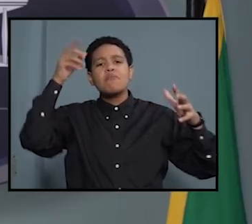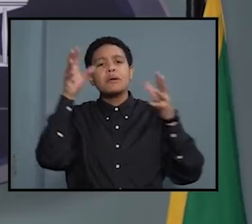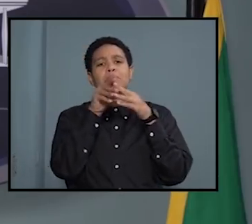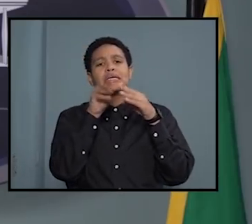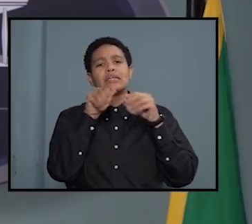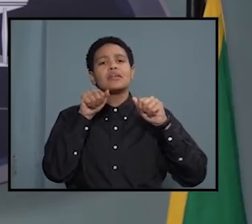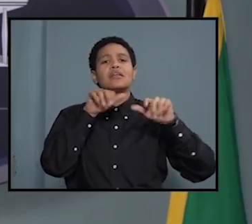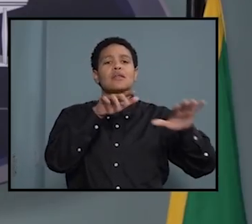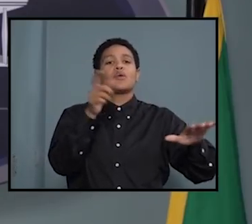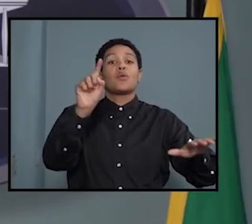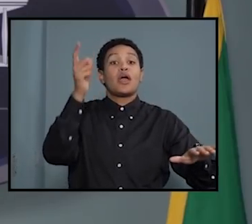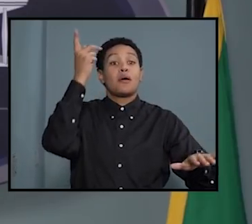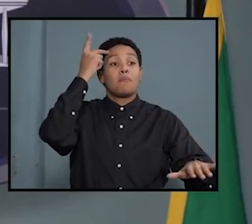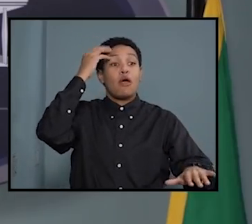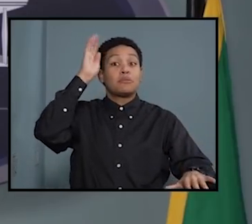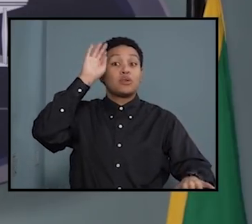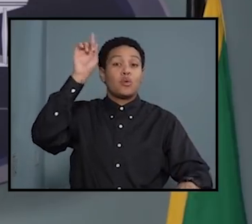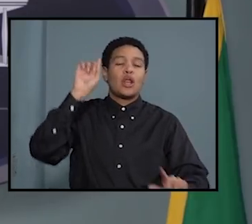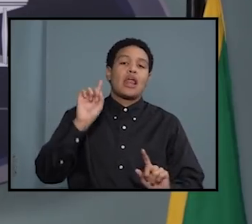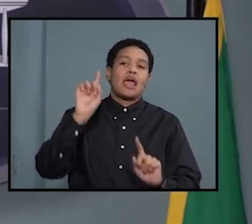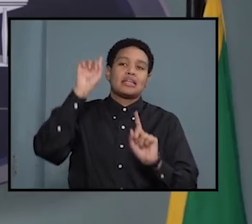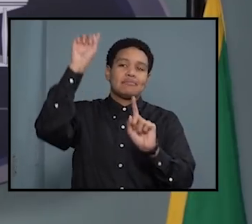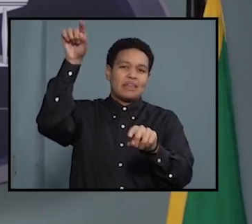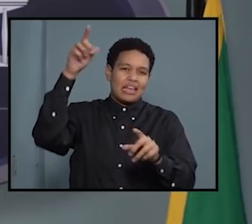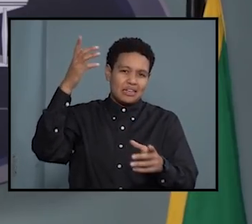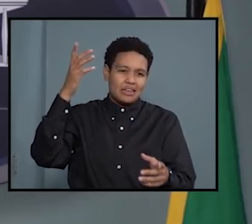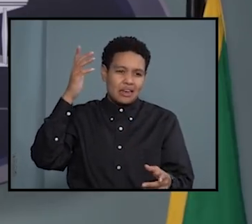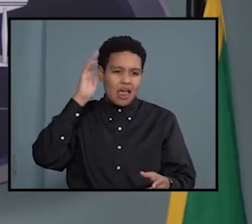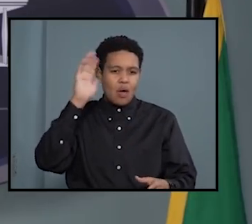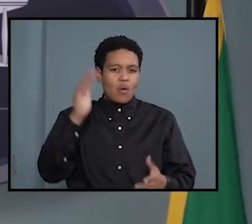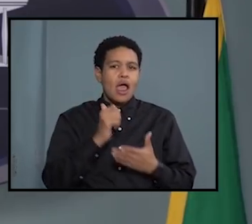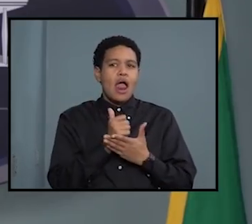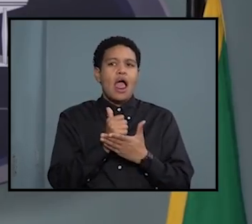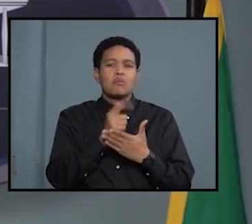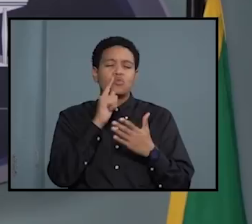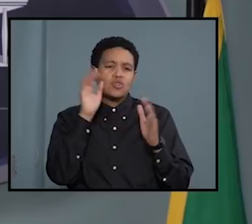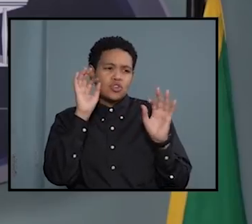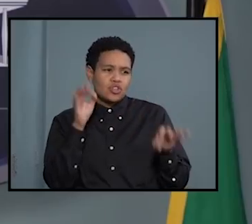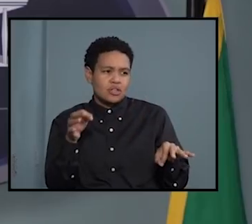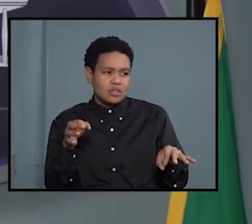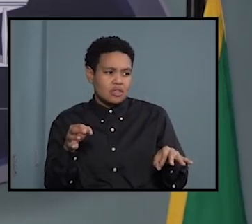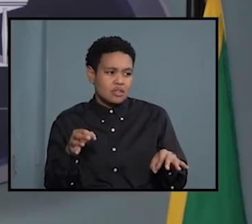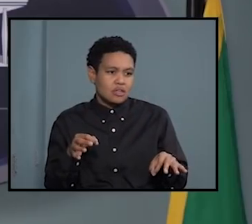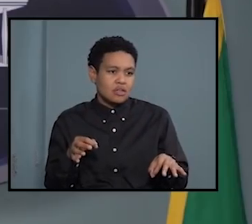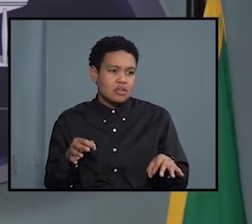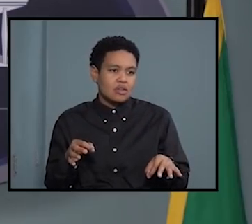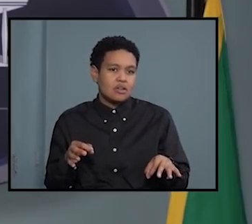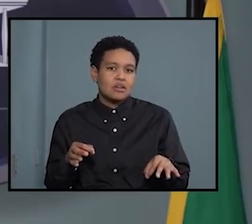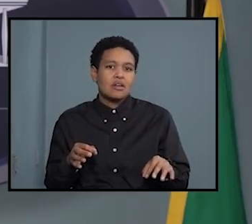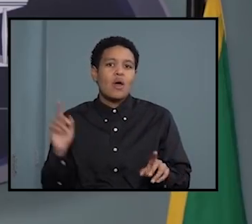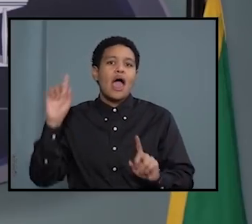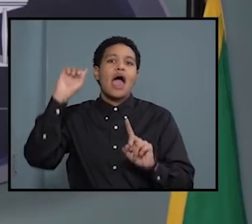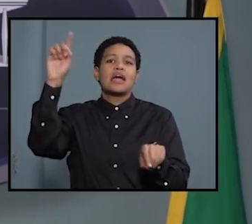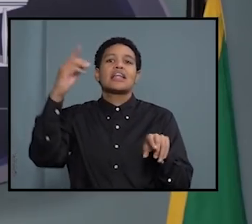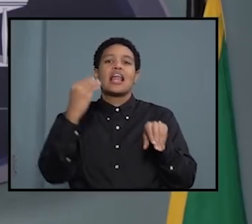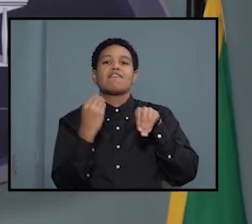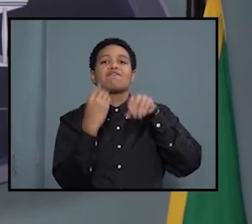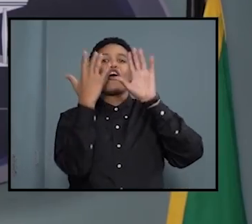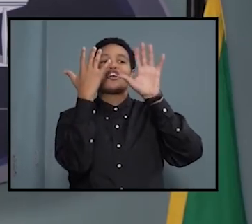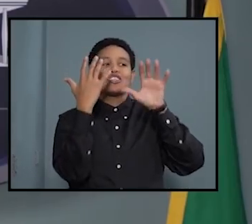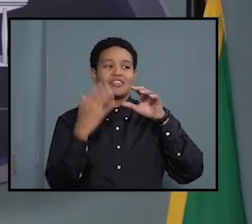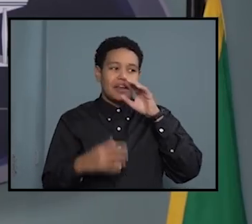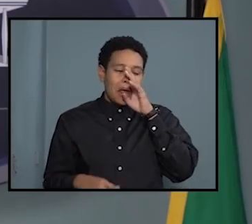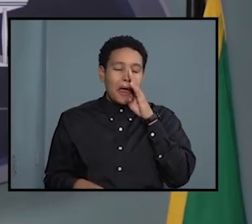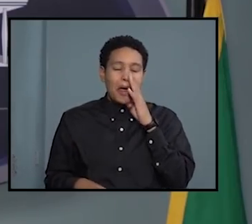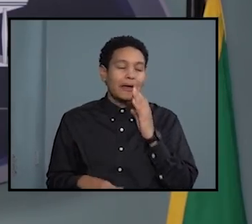which the Prime Minister will attend and will help to determine the final, virtually, and will